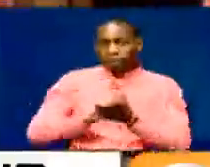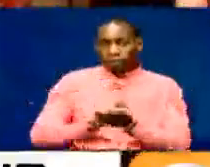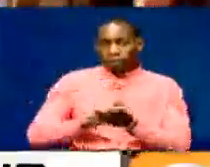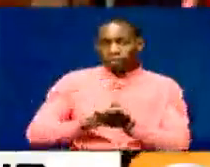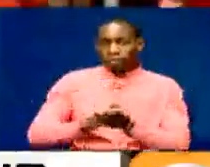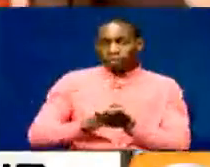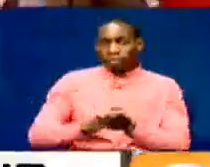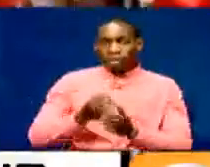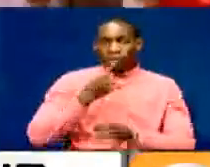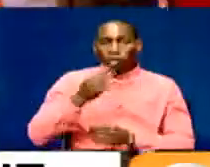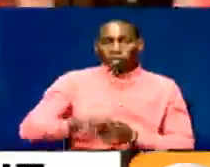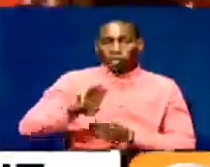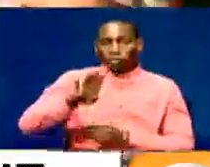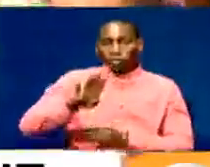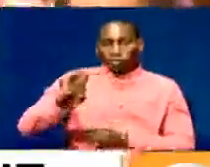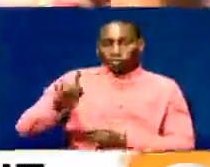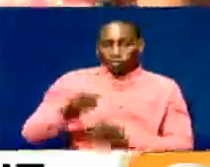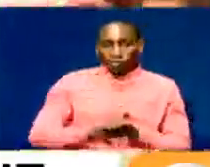123,963 of the